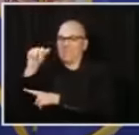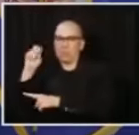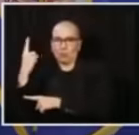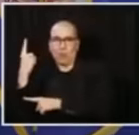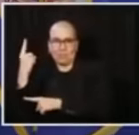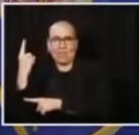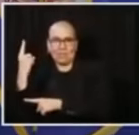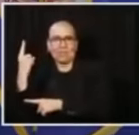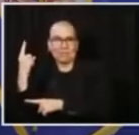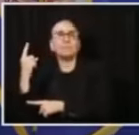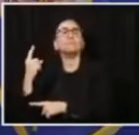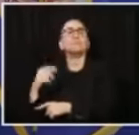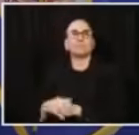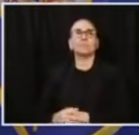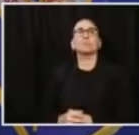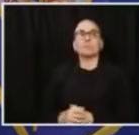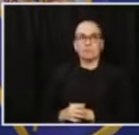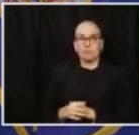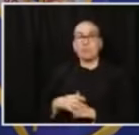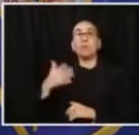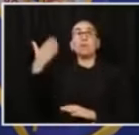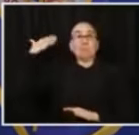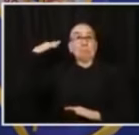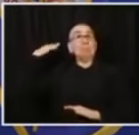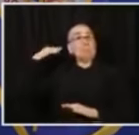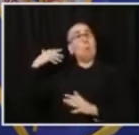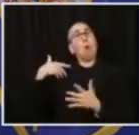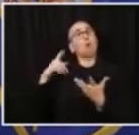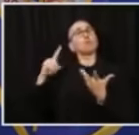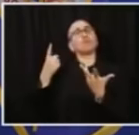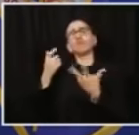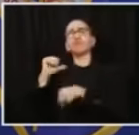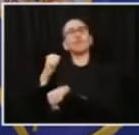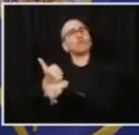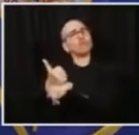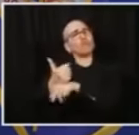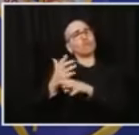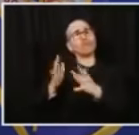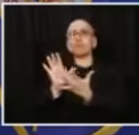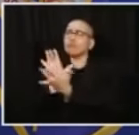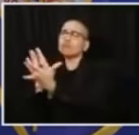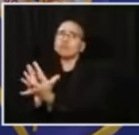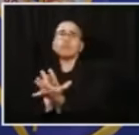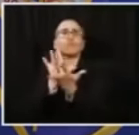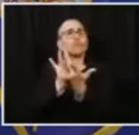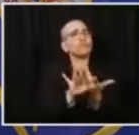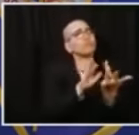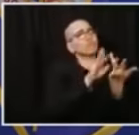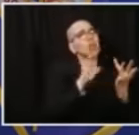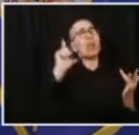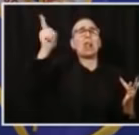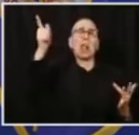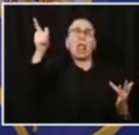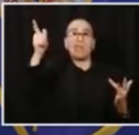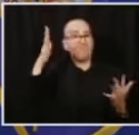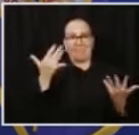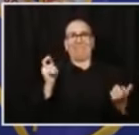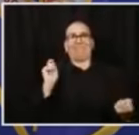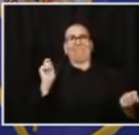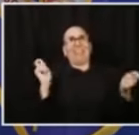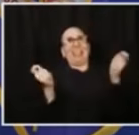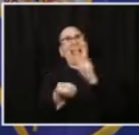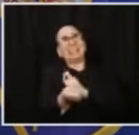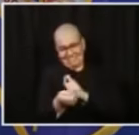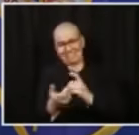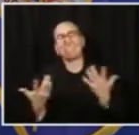just purely employer-based vaccination. And so we are grateful for their partnership. Our local public health